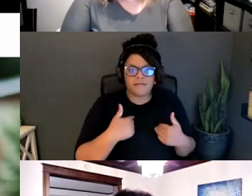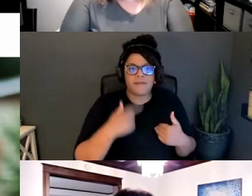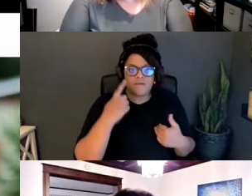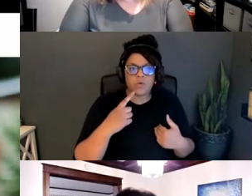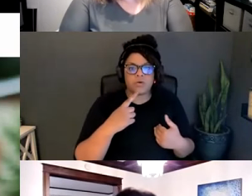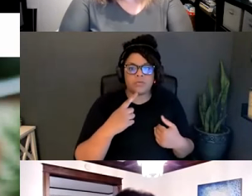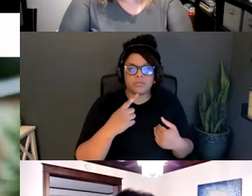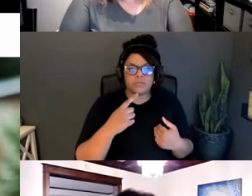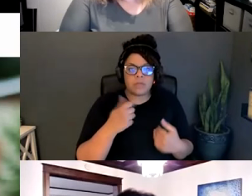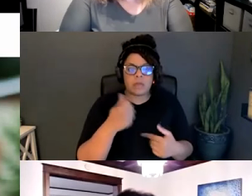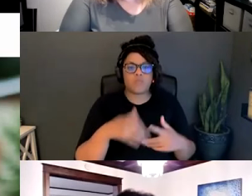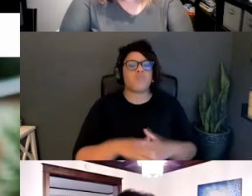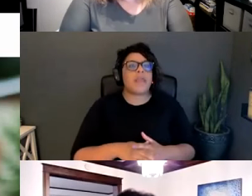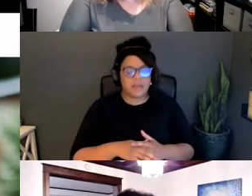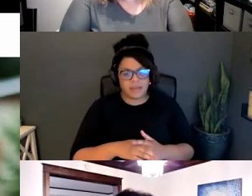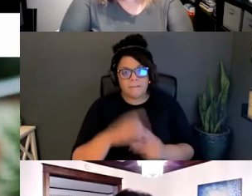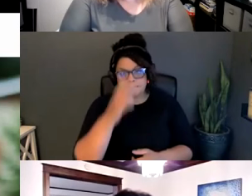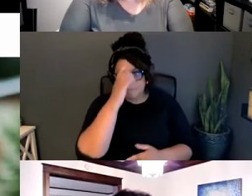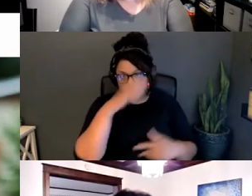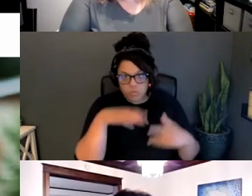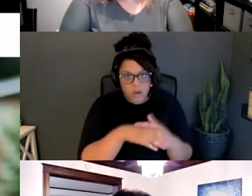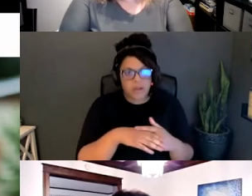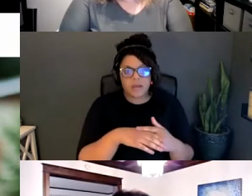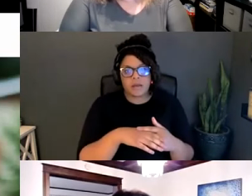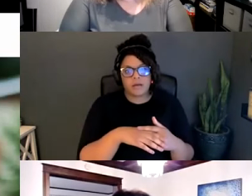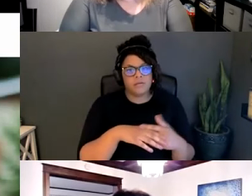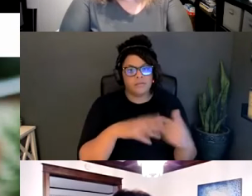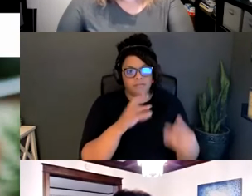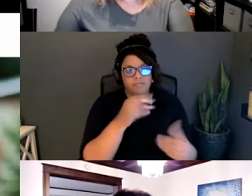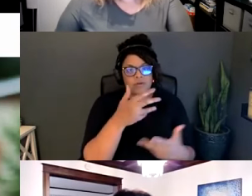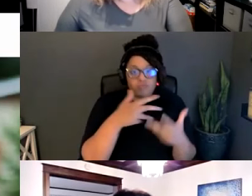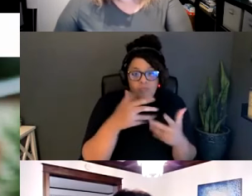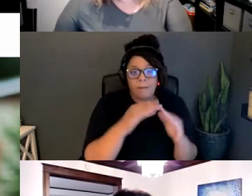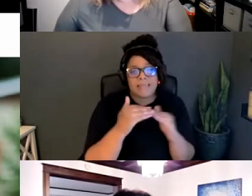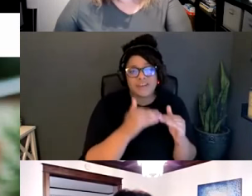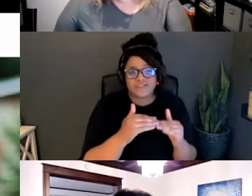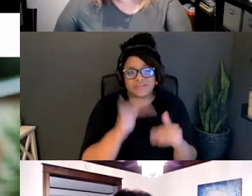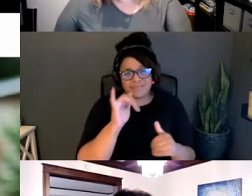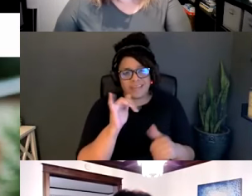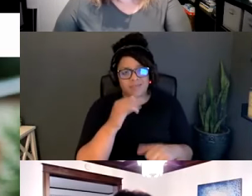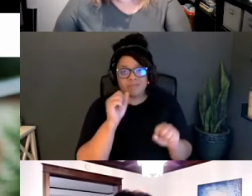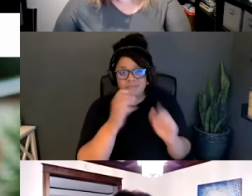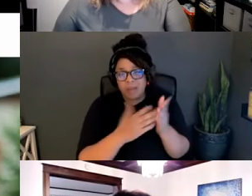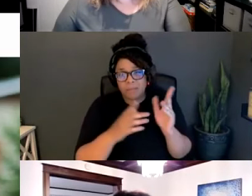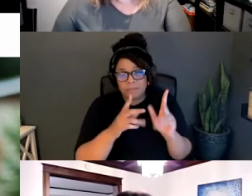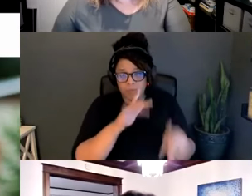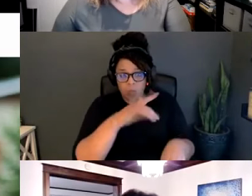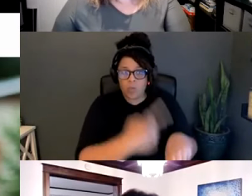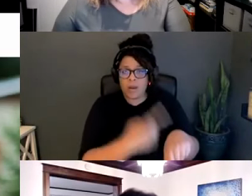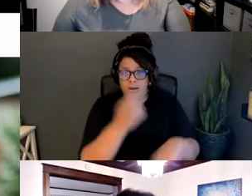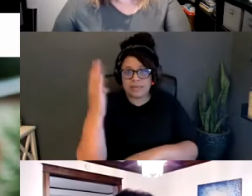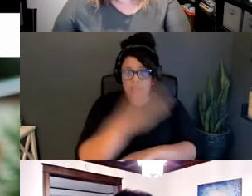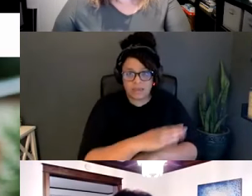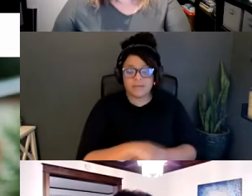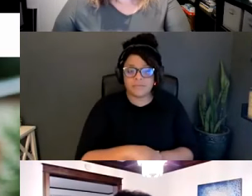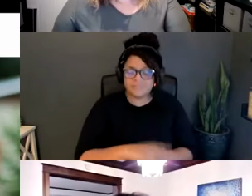have just have a break time, a mental break, and be around their peers. And let me just share one more thing.